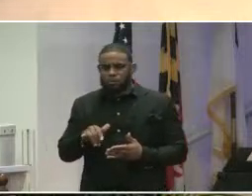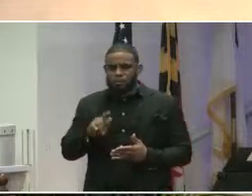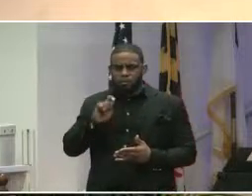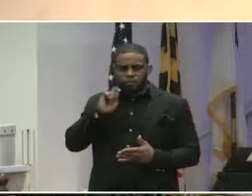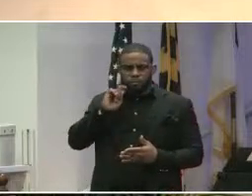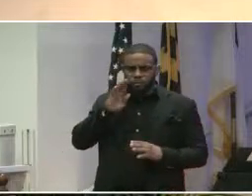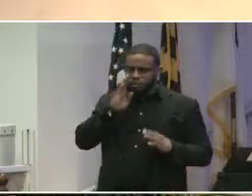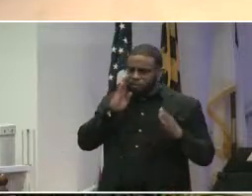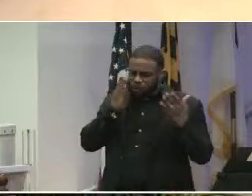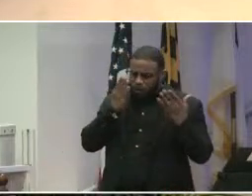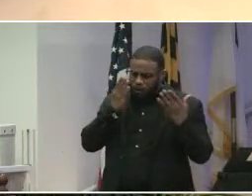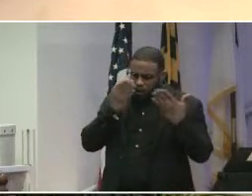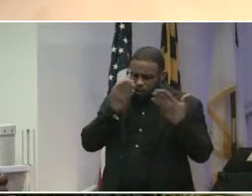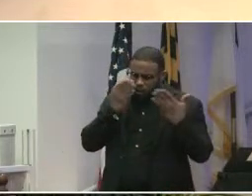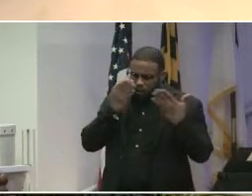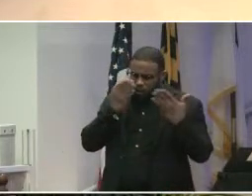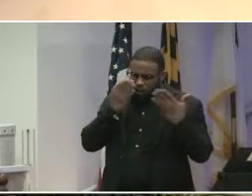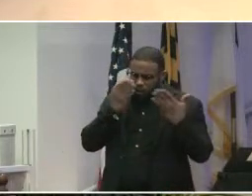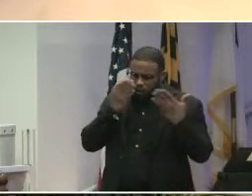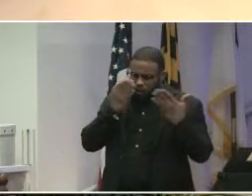that have been silent all their life, will talk again.